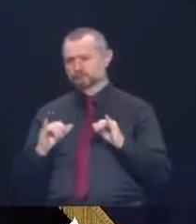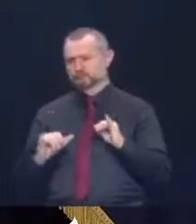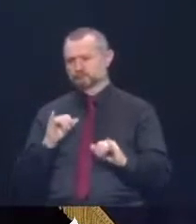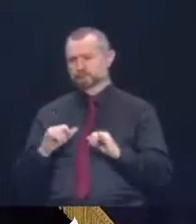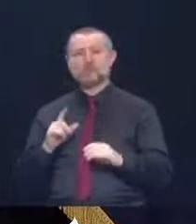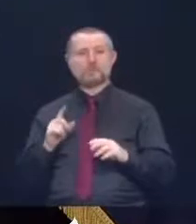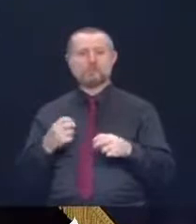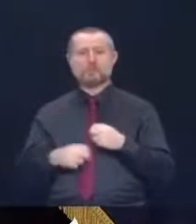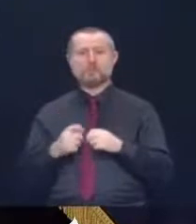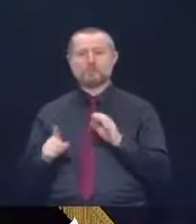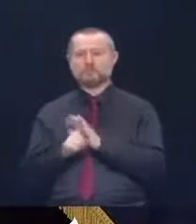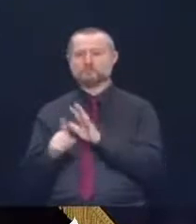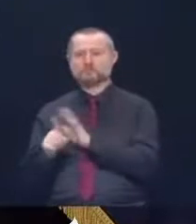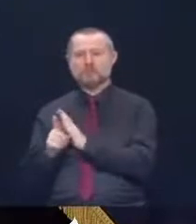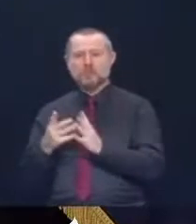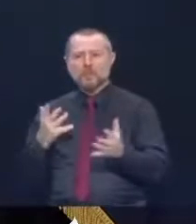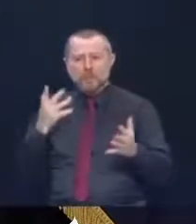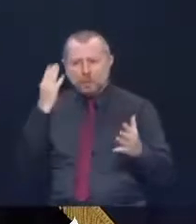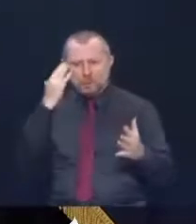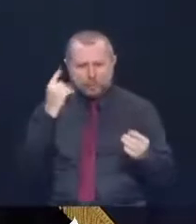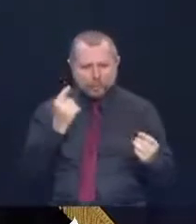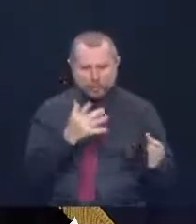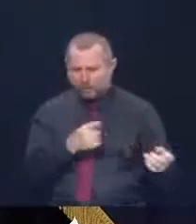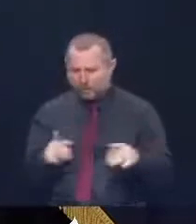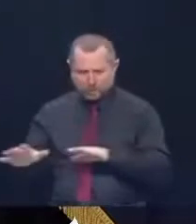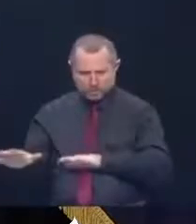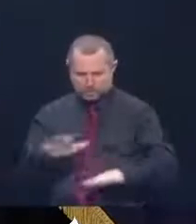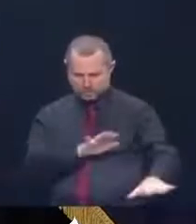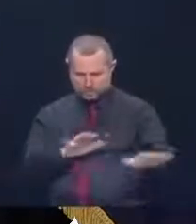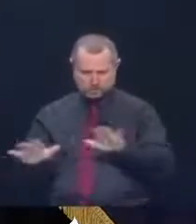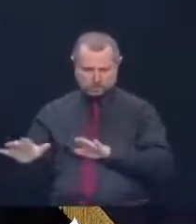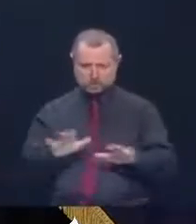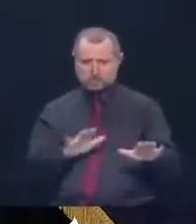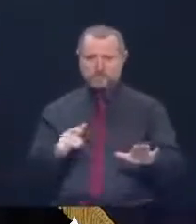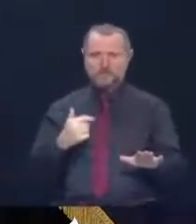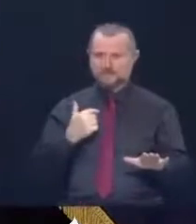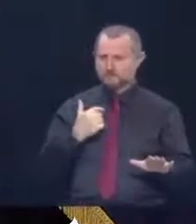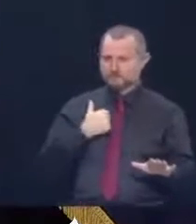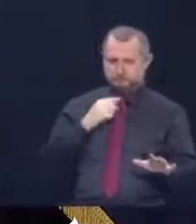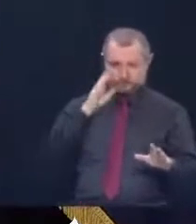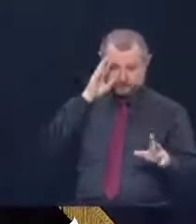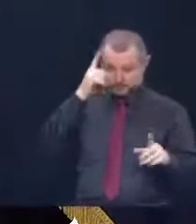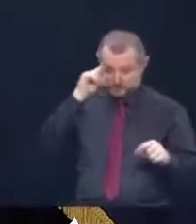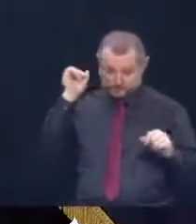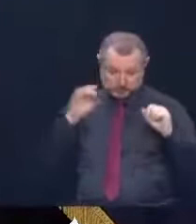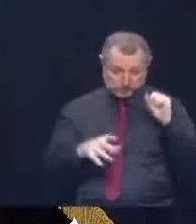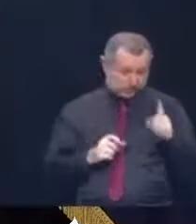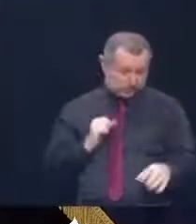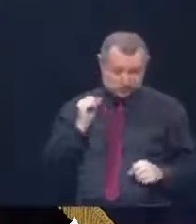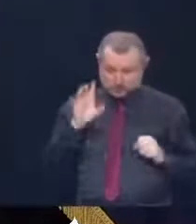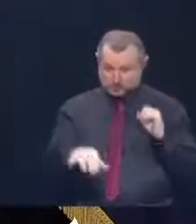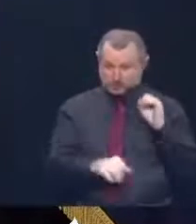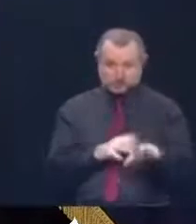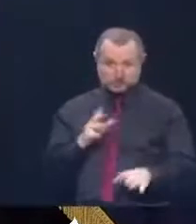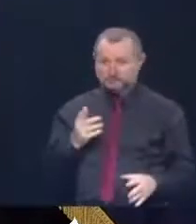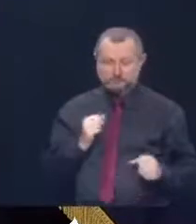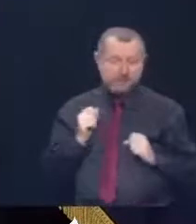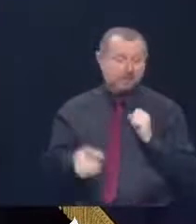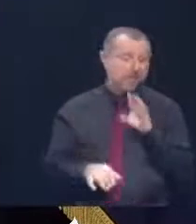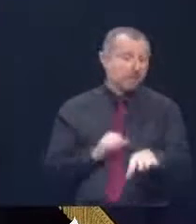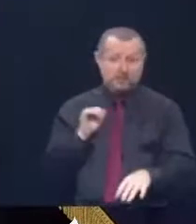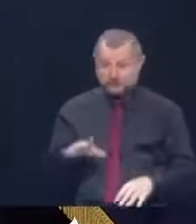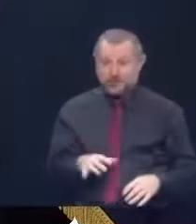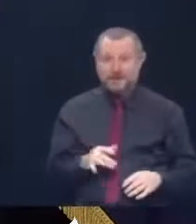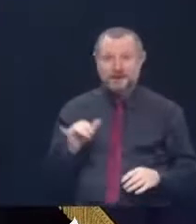Nobody knew where we were, and we were improvising every step of the way. As I've said